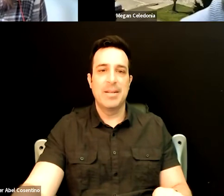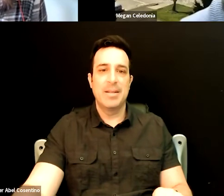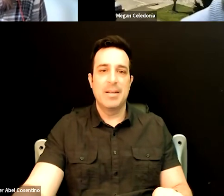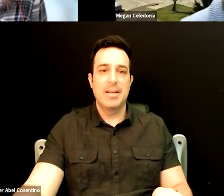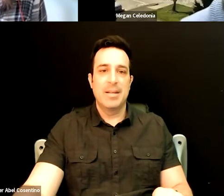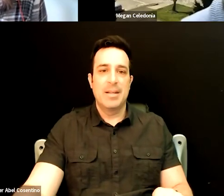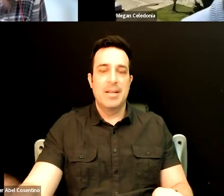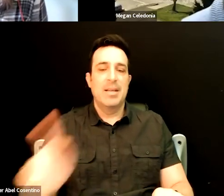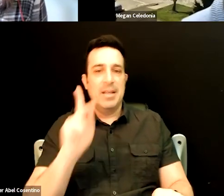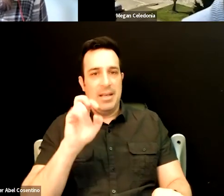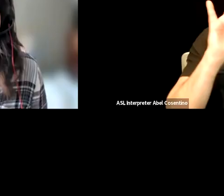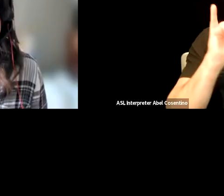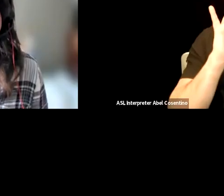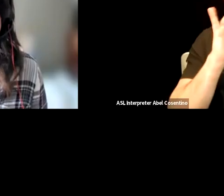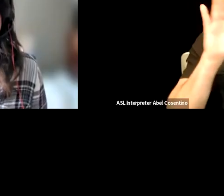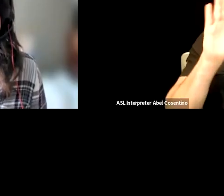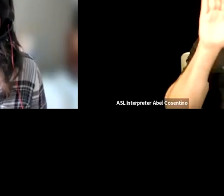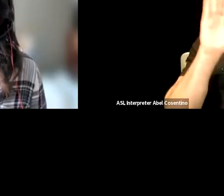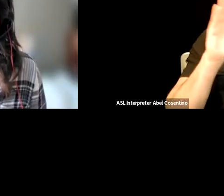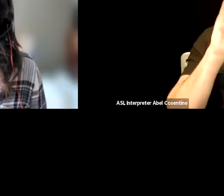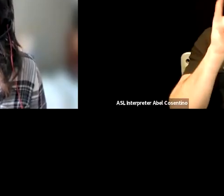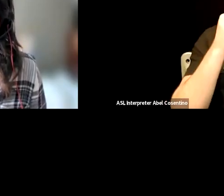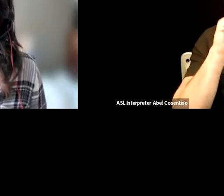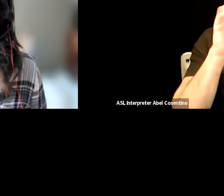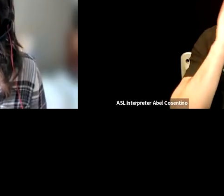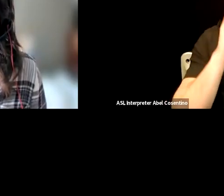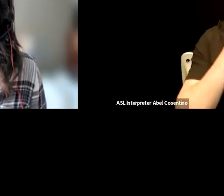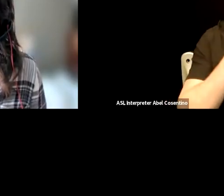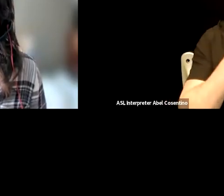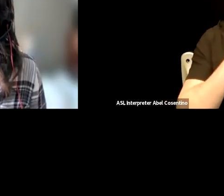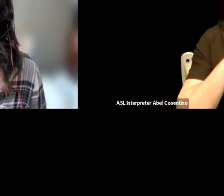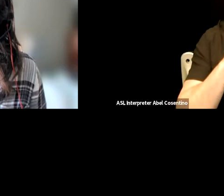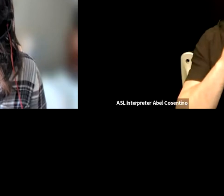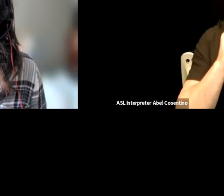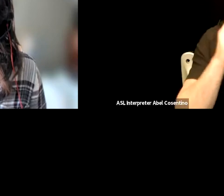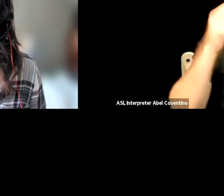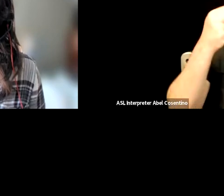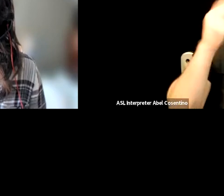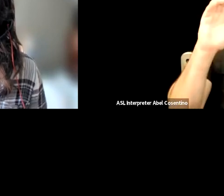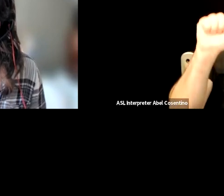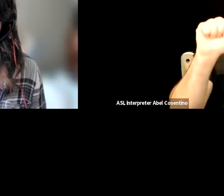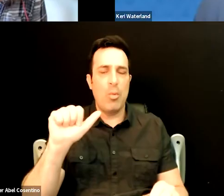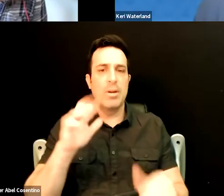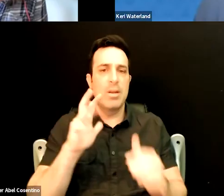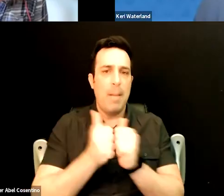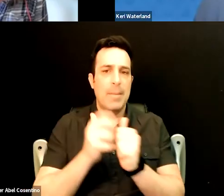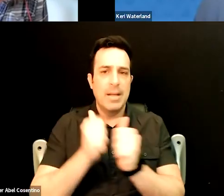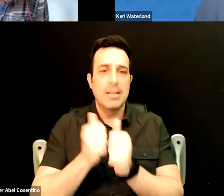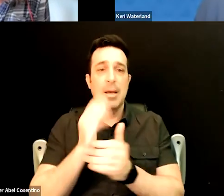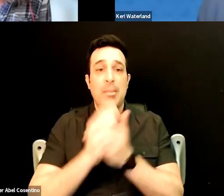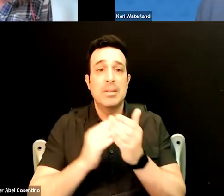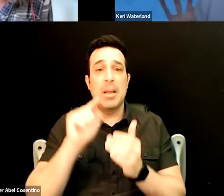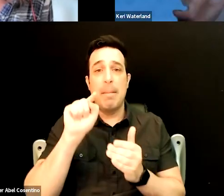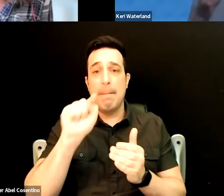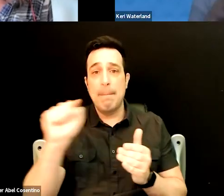Wonderful. And Jamie, I will be quick about our updates for Healthcare Authority. But I think some of these folks may want to